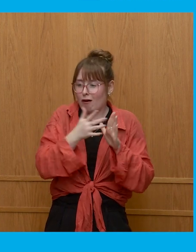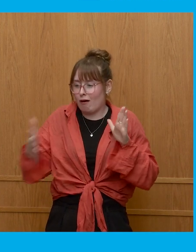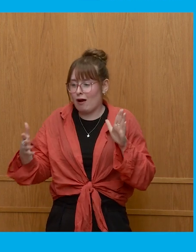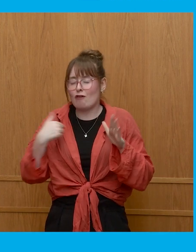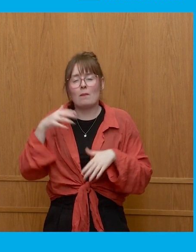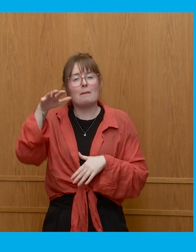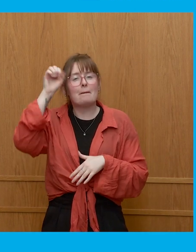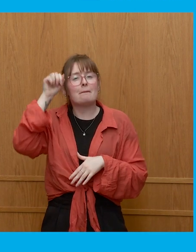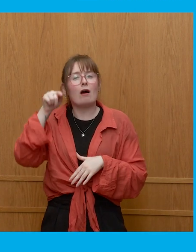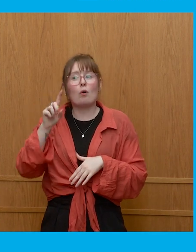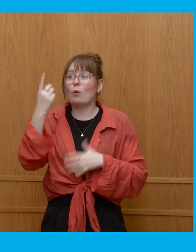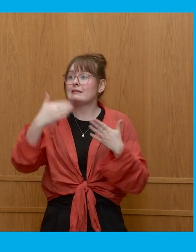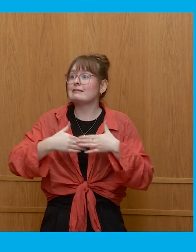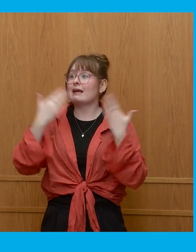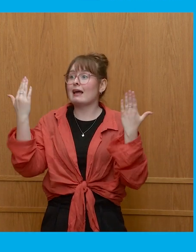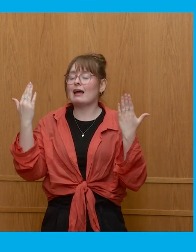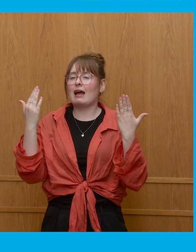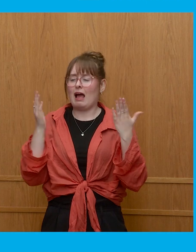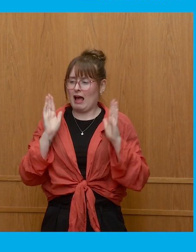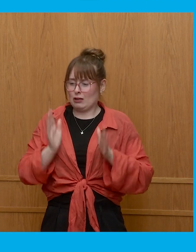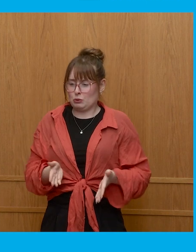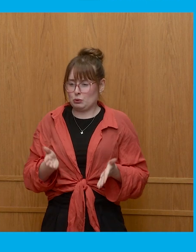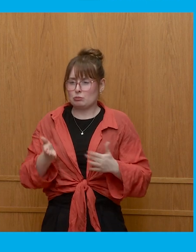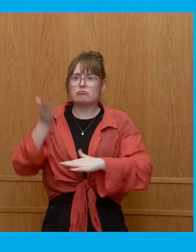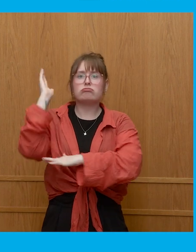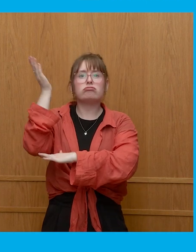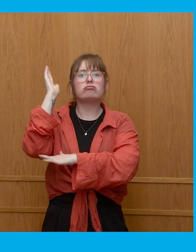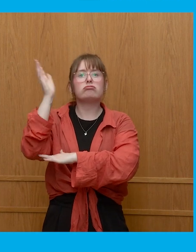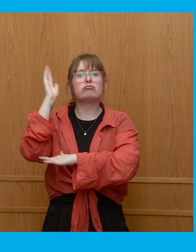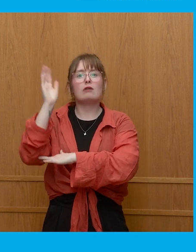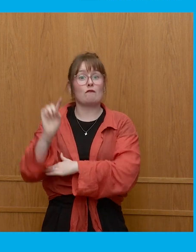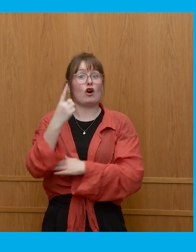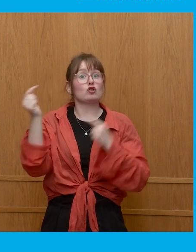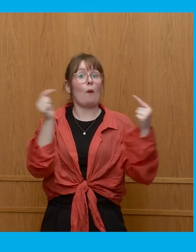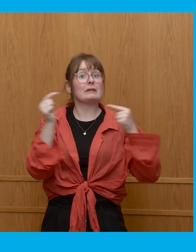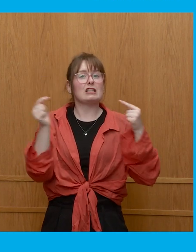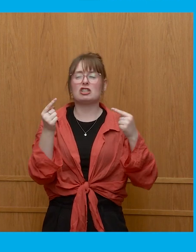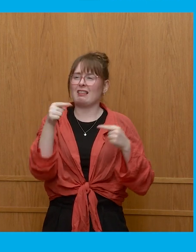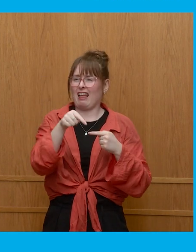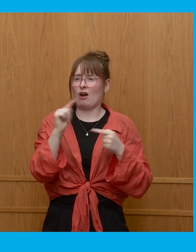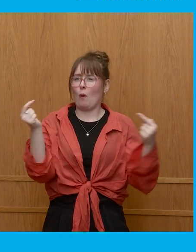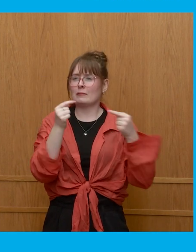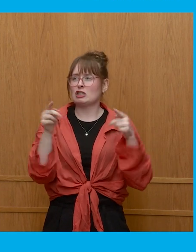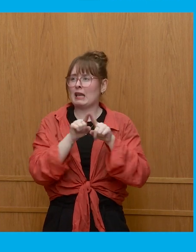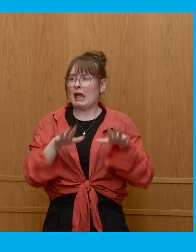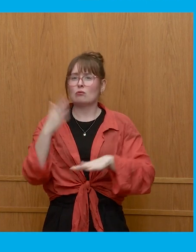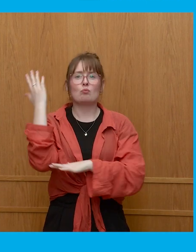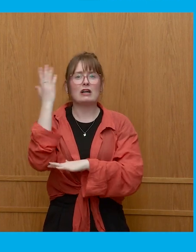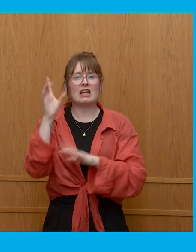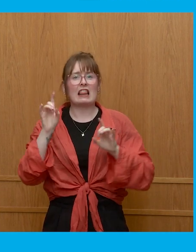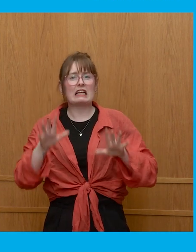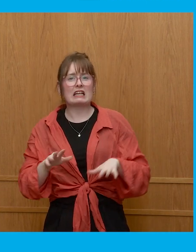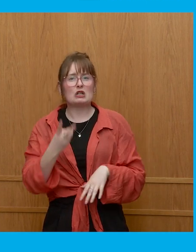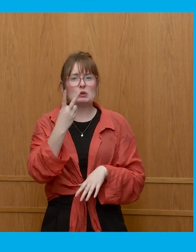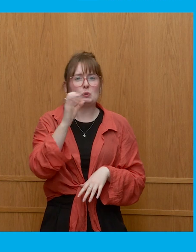I remember the day we had to present at the first competition, which was a kind of a only presentation of